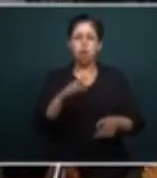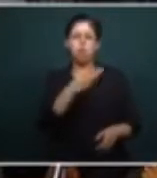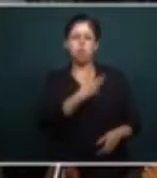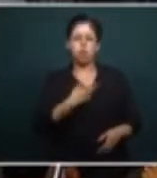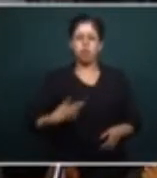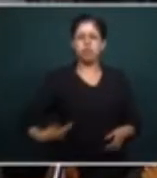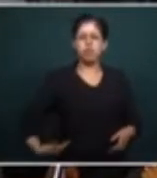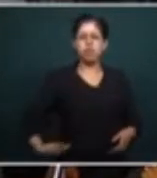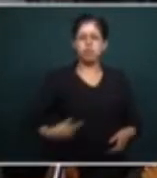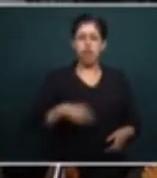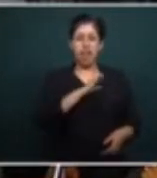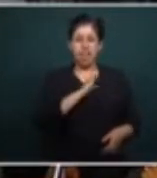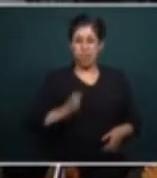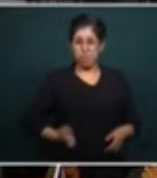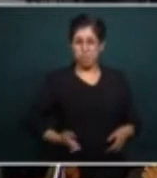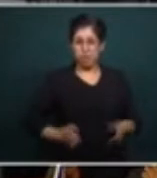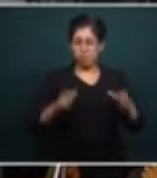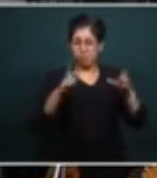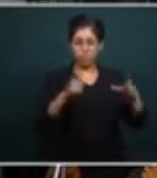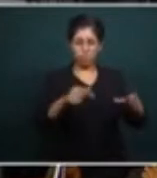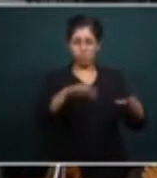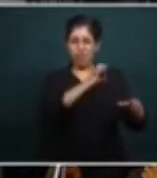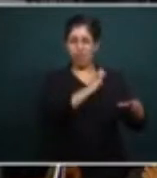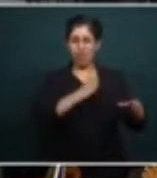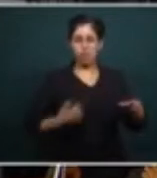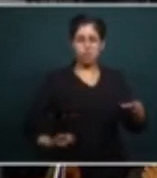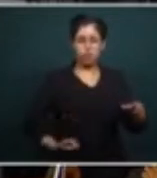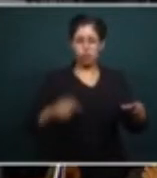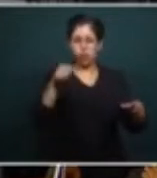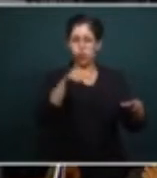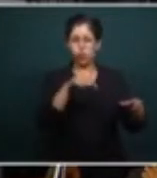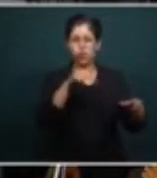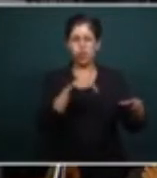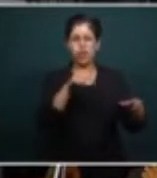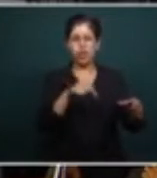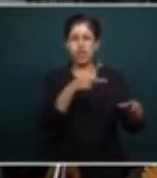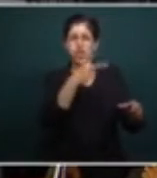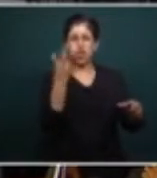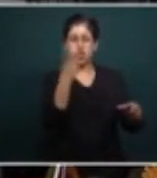municipalities. Here's the municipality of Catepec.